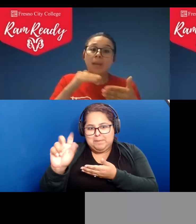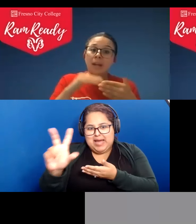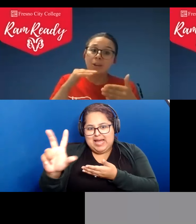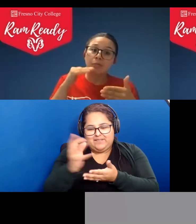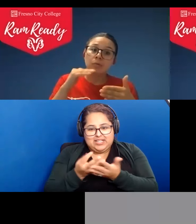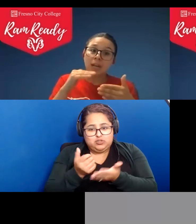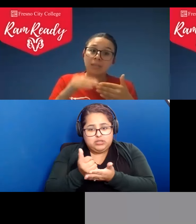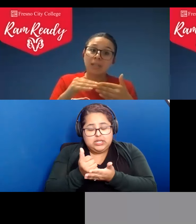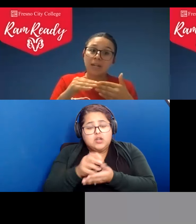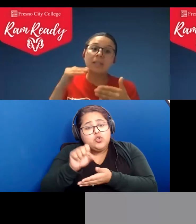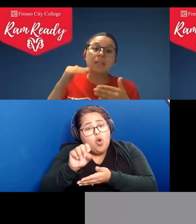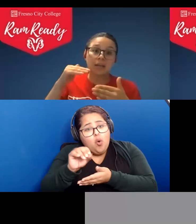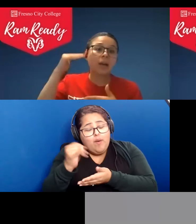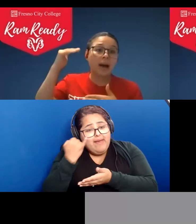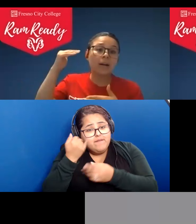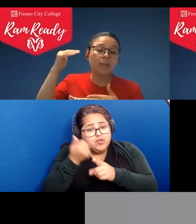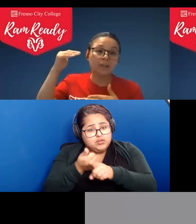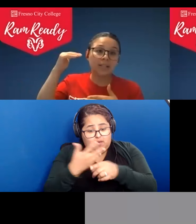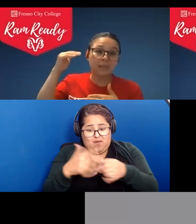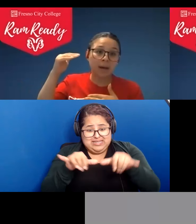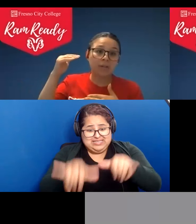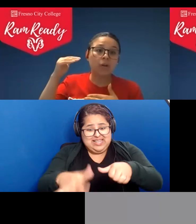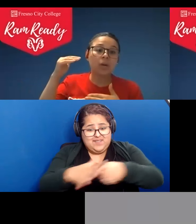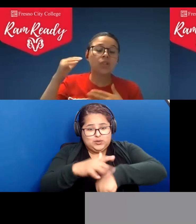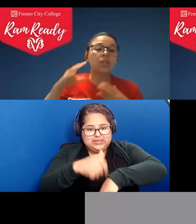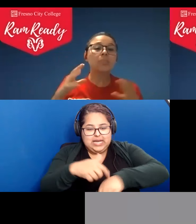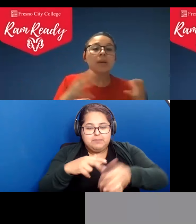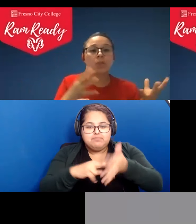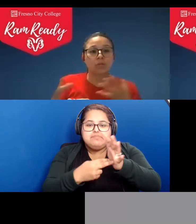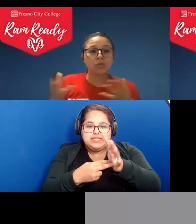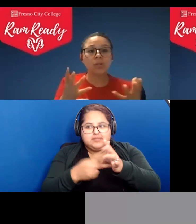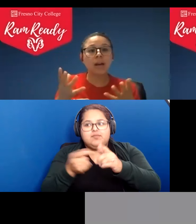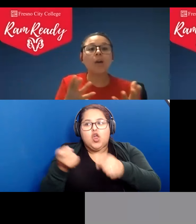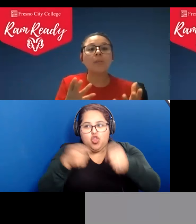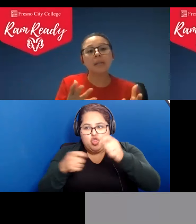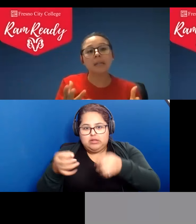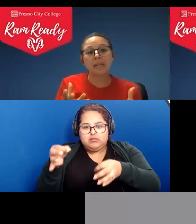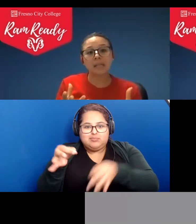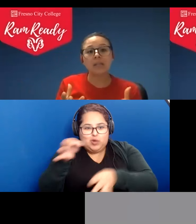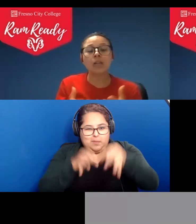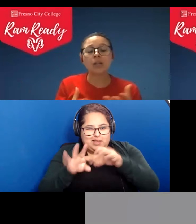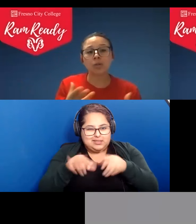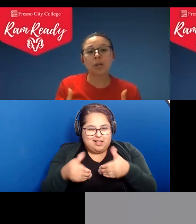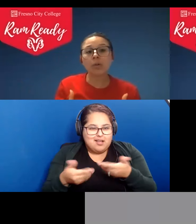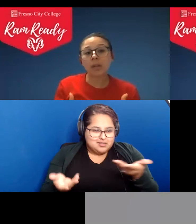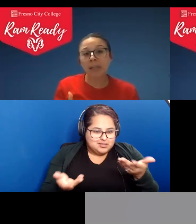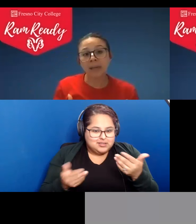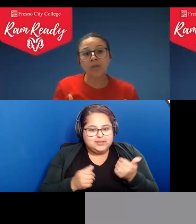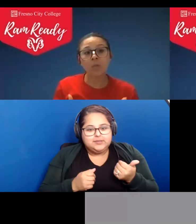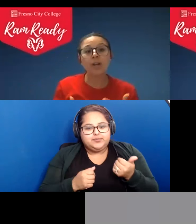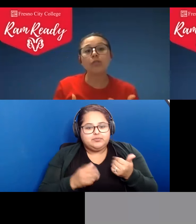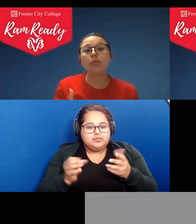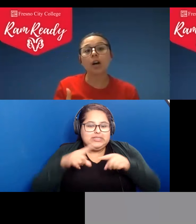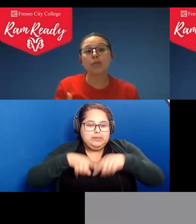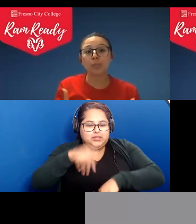want to remain at your full-time status, then yes, add another class back. So it just depends on the student, how many classes in unit load they can